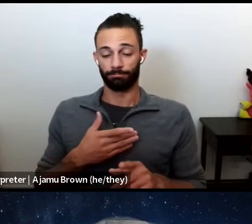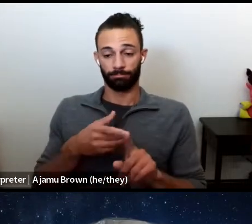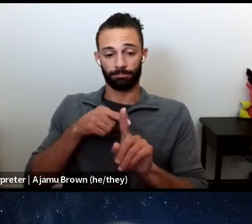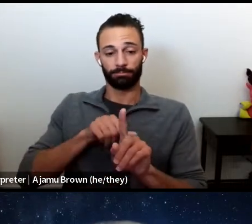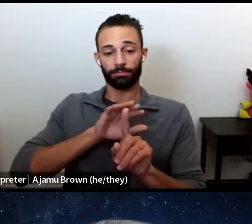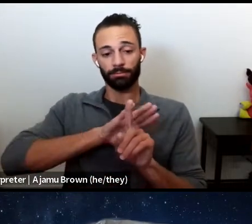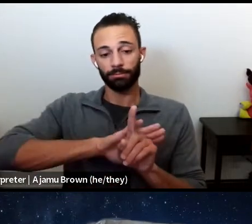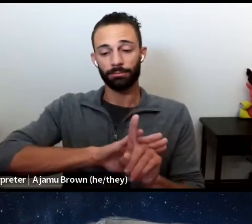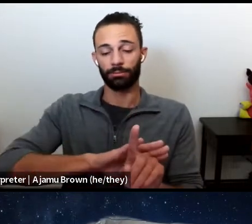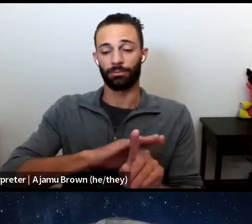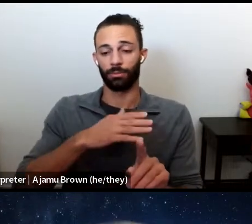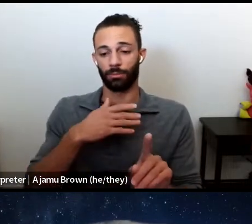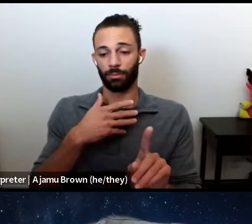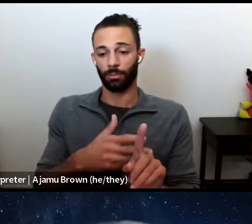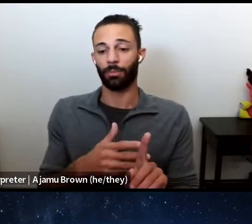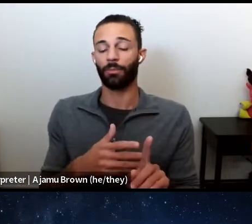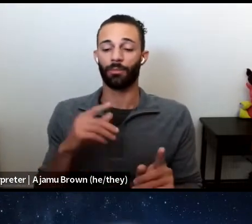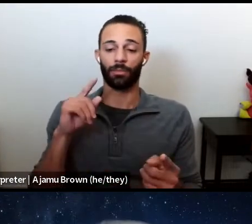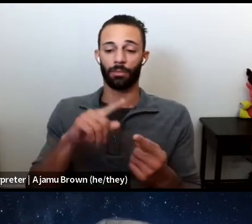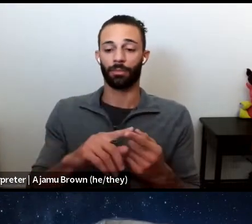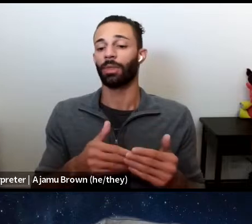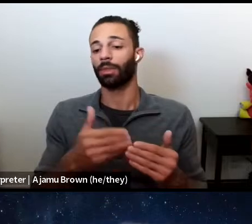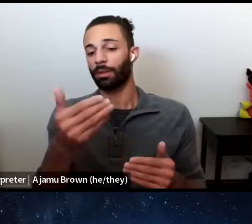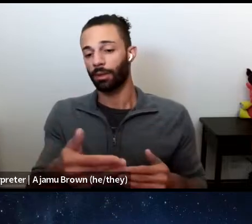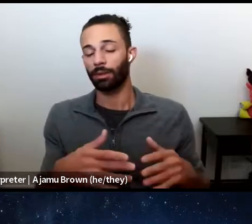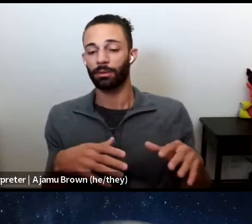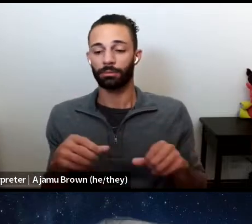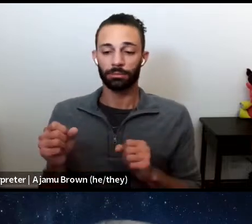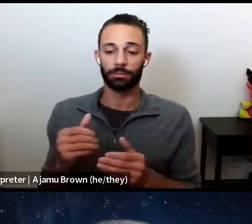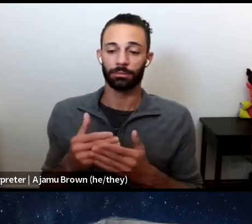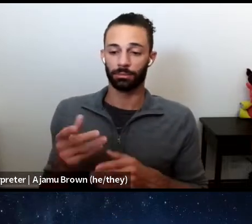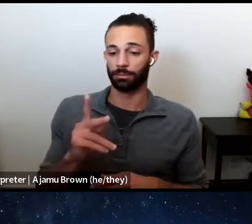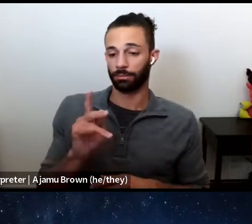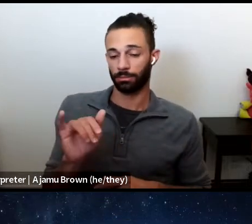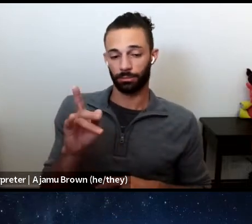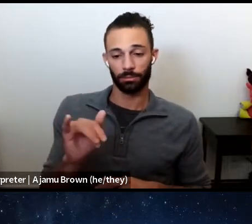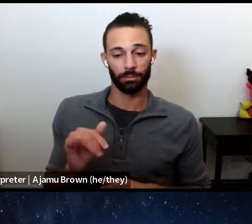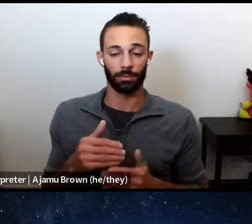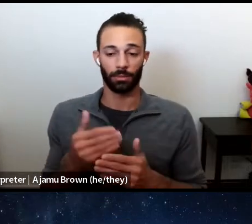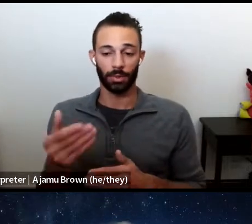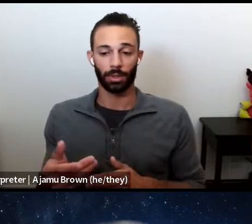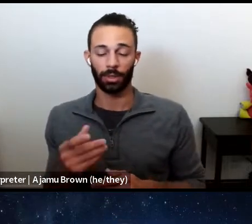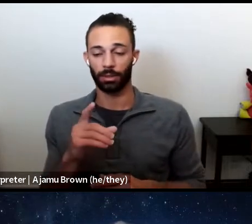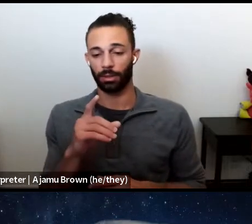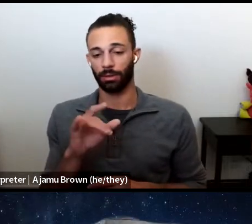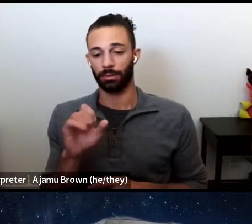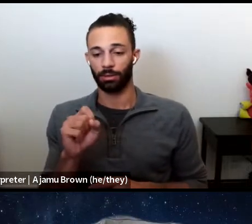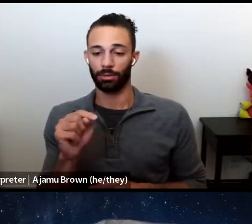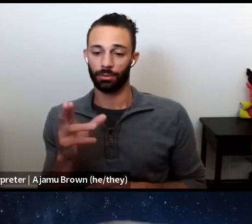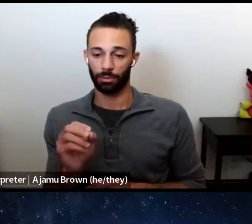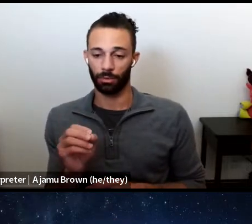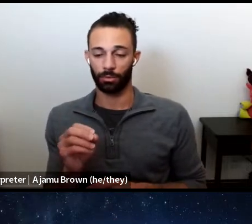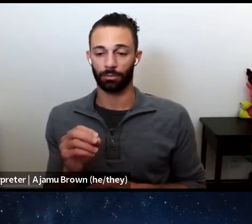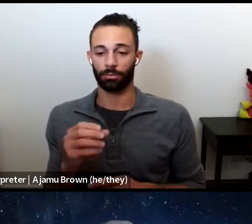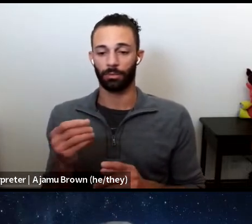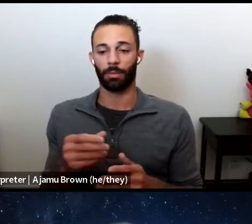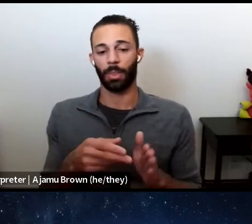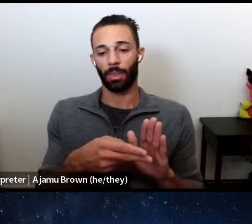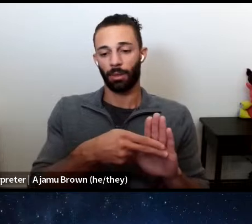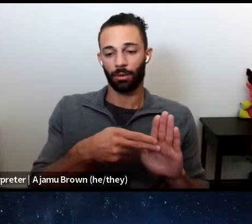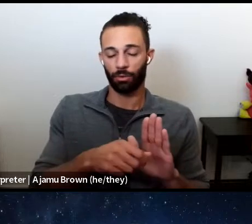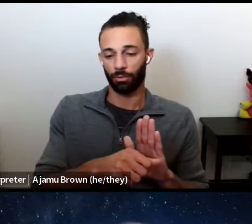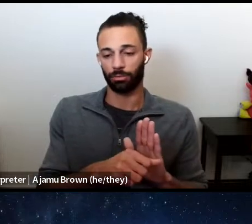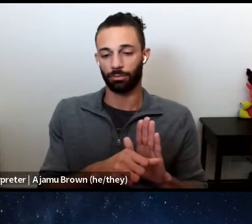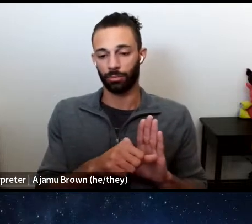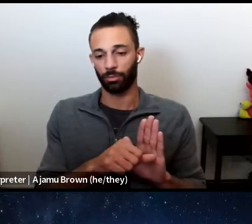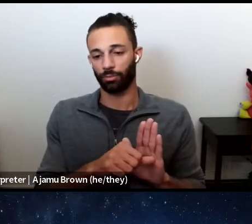but the next function, baby. The next Kiki, the next distro, the next redacted, and the redacted after that. Not all my street is for